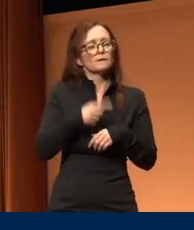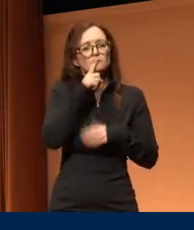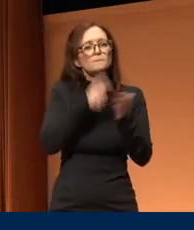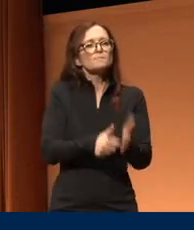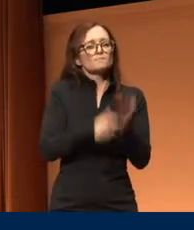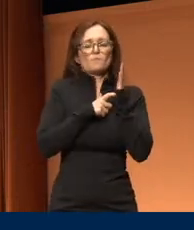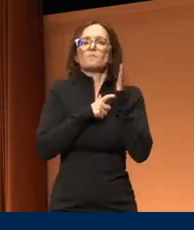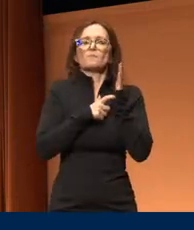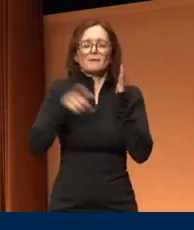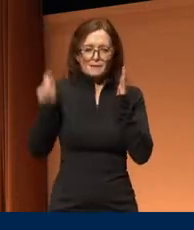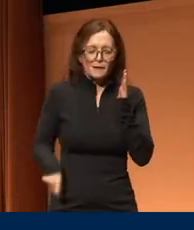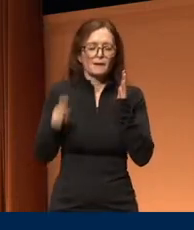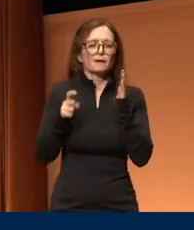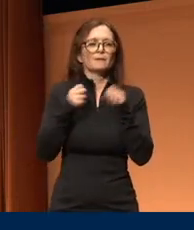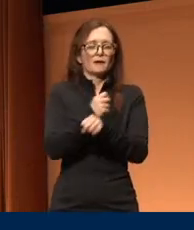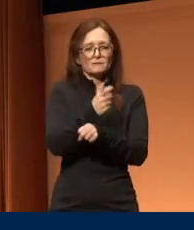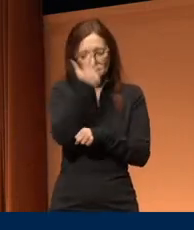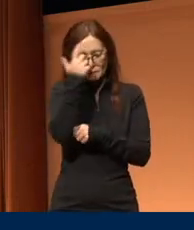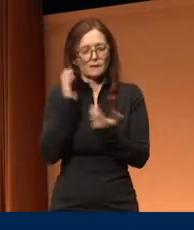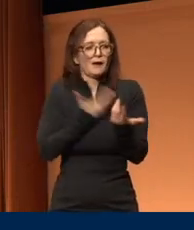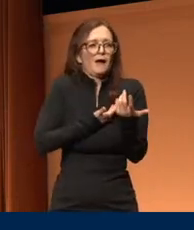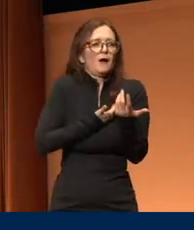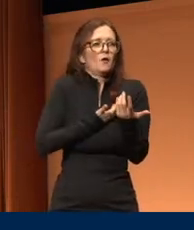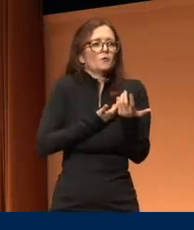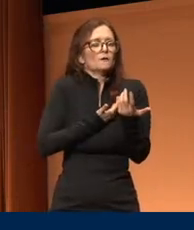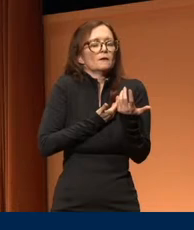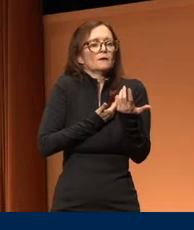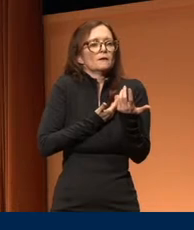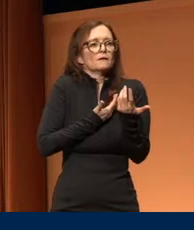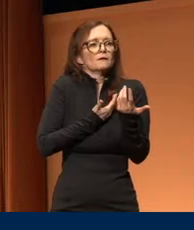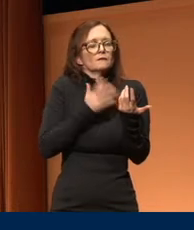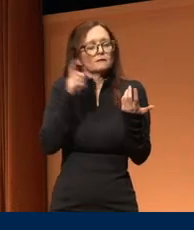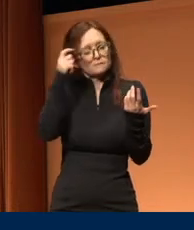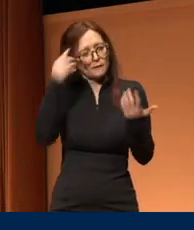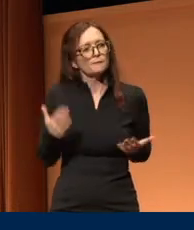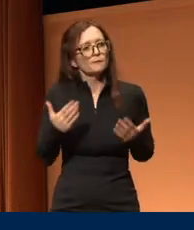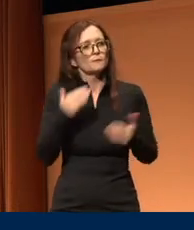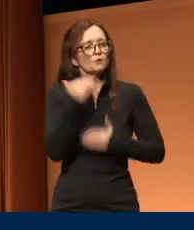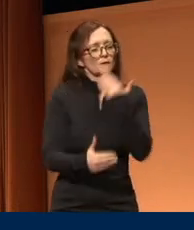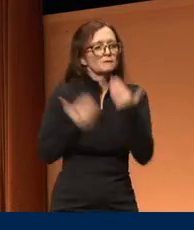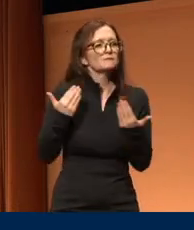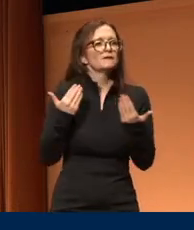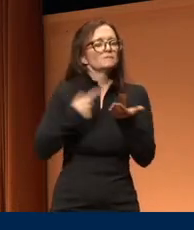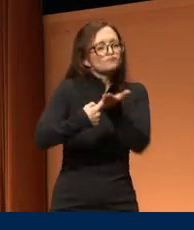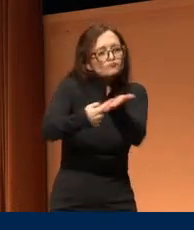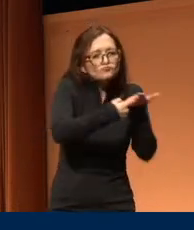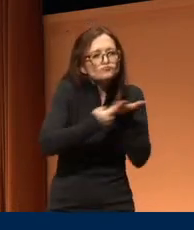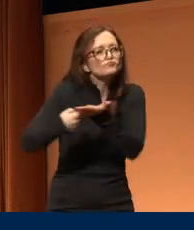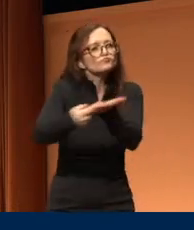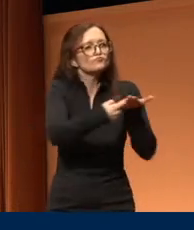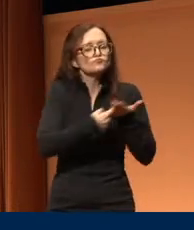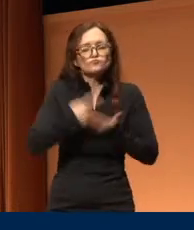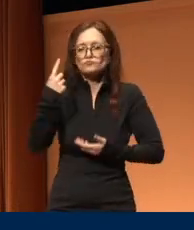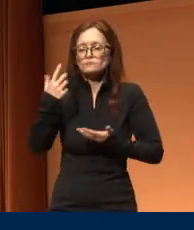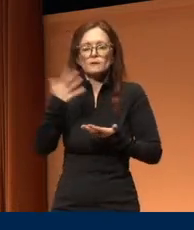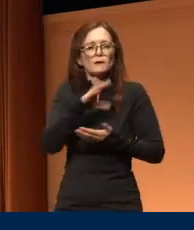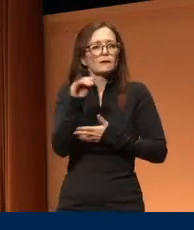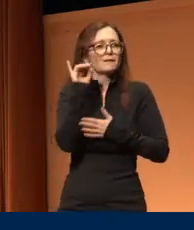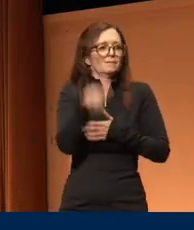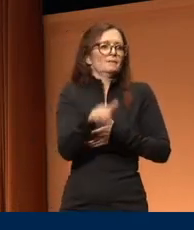to make sense and use of some of our democratic procedures. Centrally, deliberation, perhaps deliberation more so than voting,